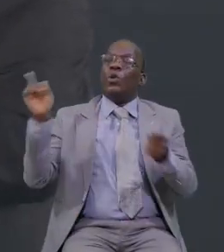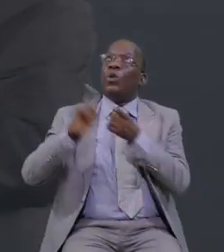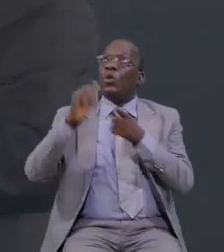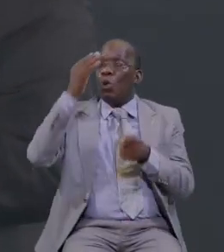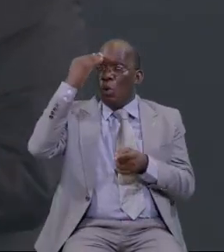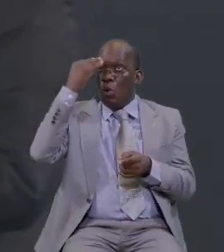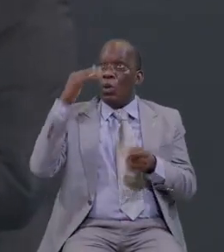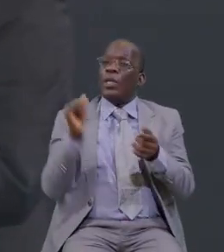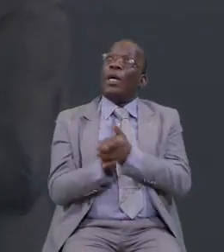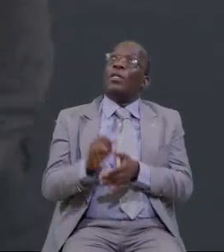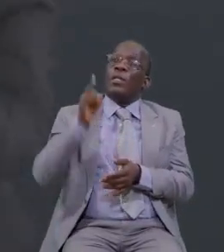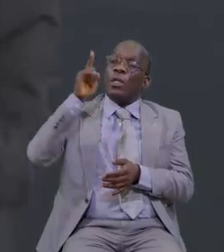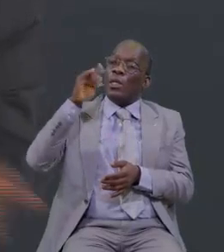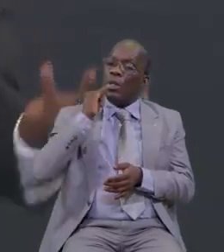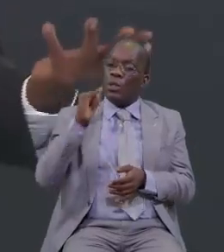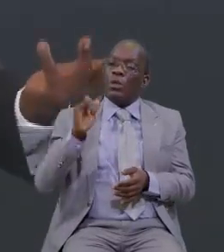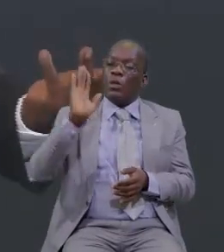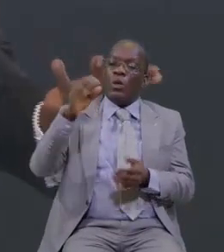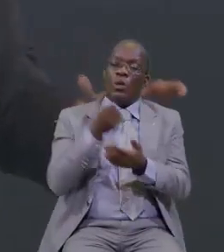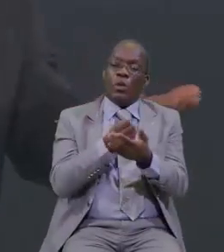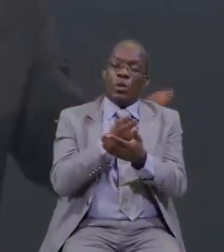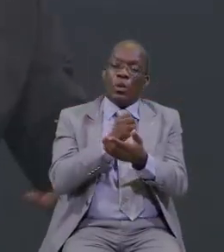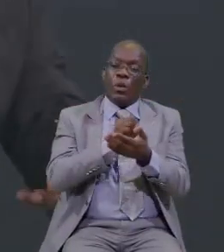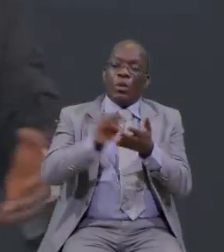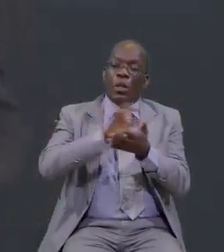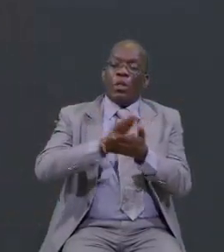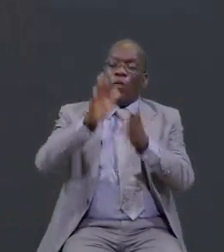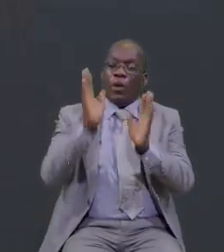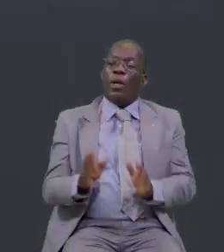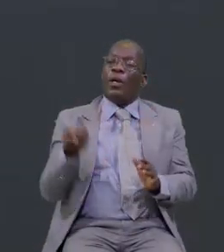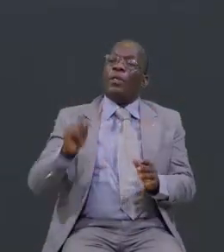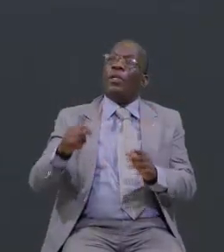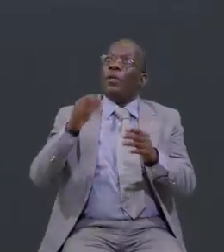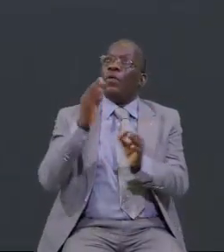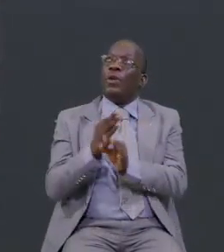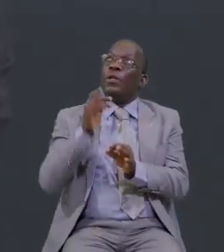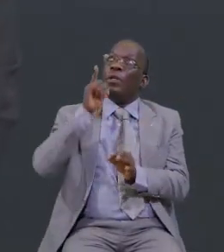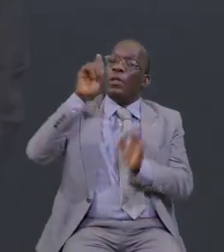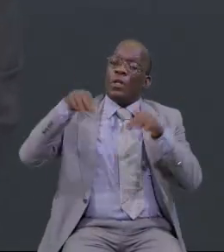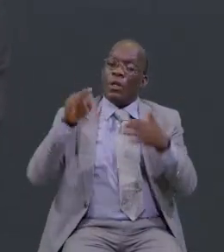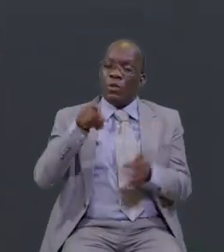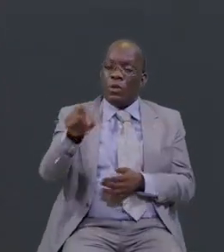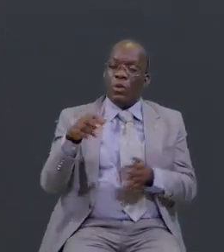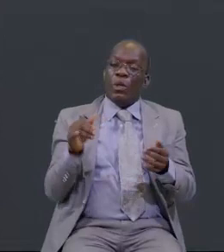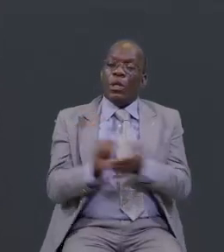is your sanctifier. The faith he gives you. And you know that this is not